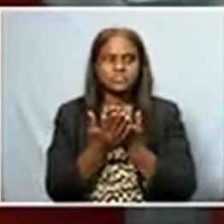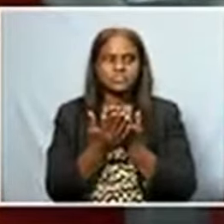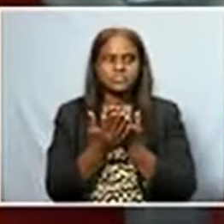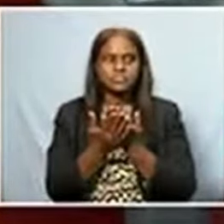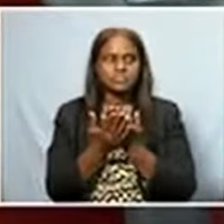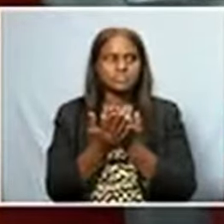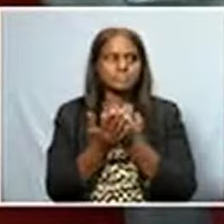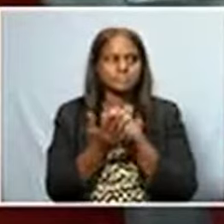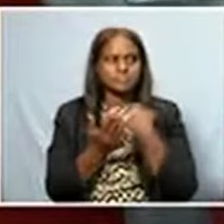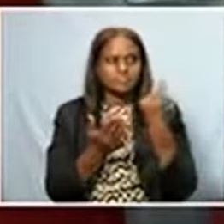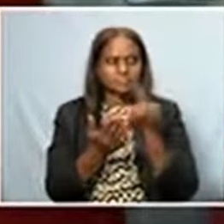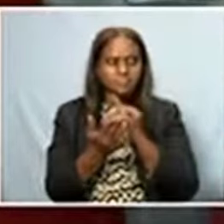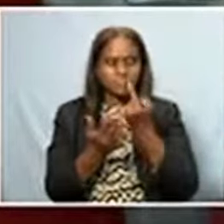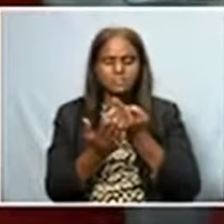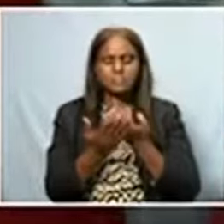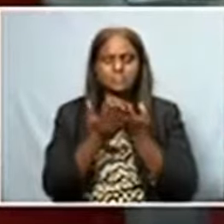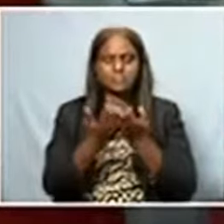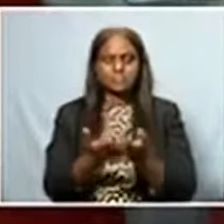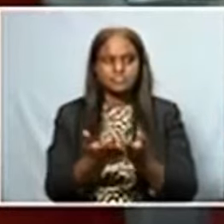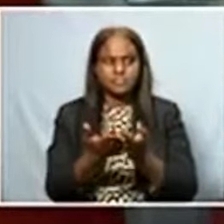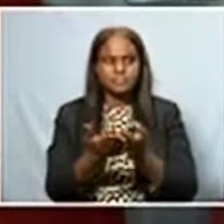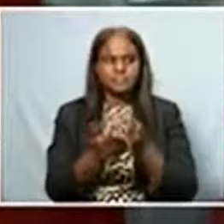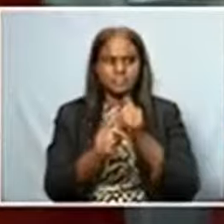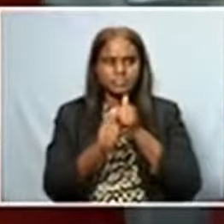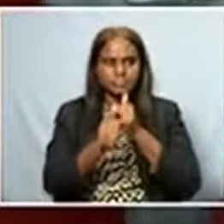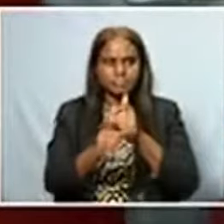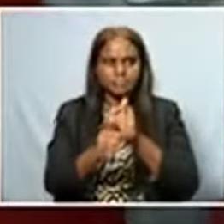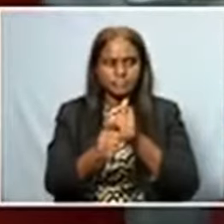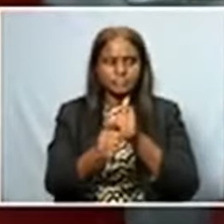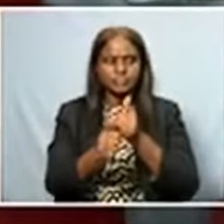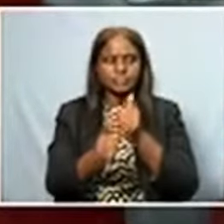I would like to submit as follows.